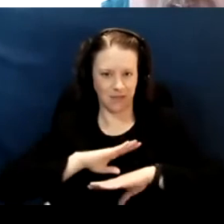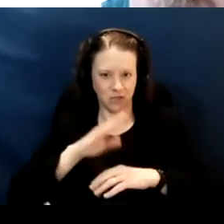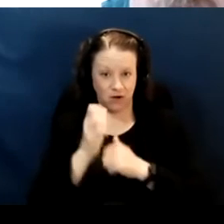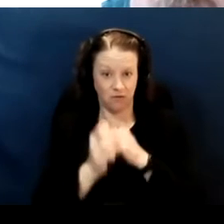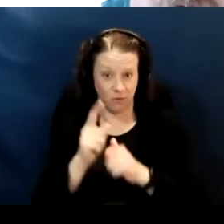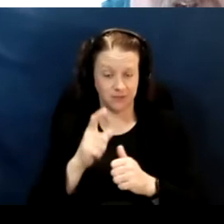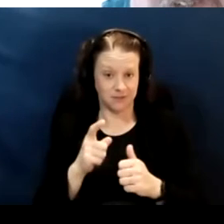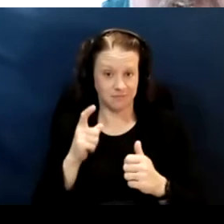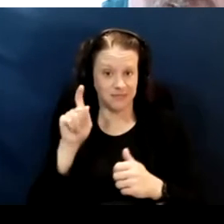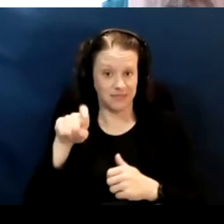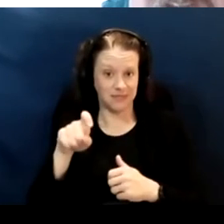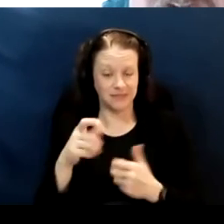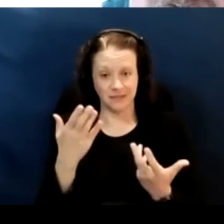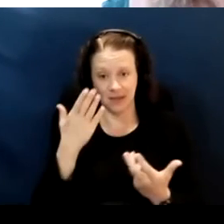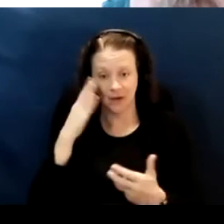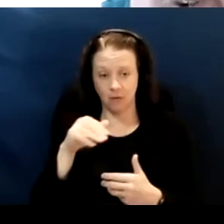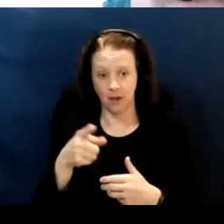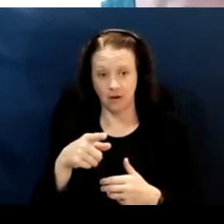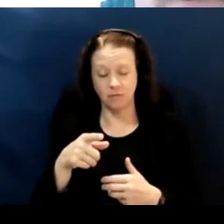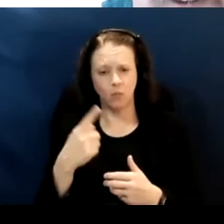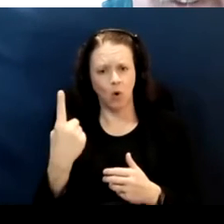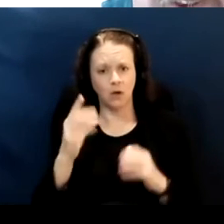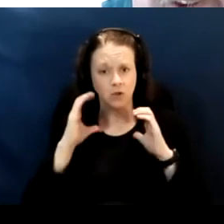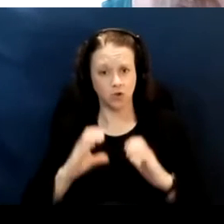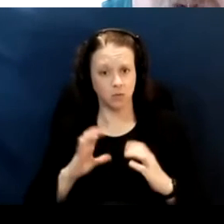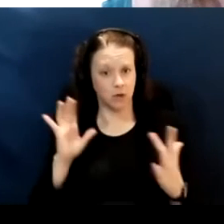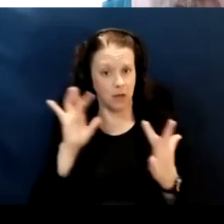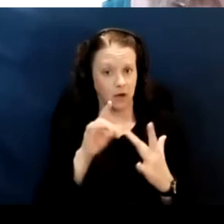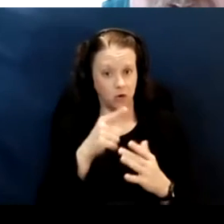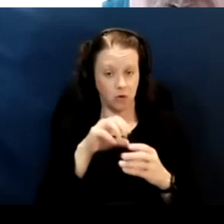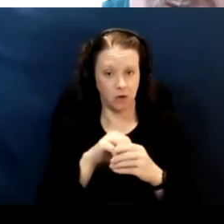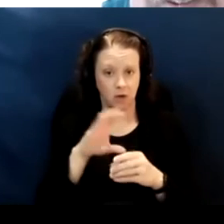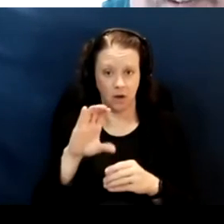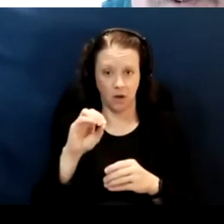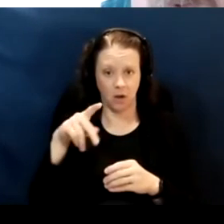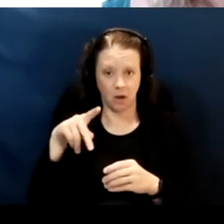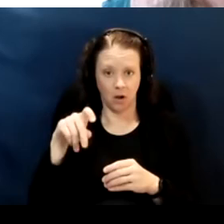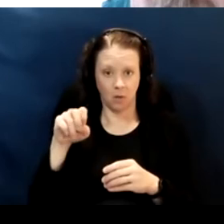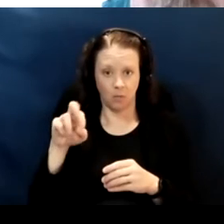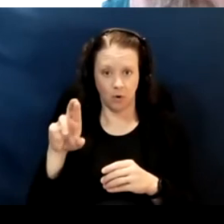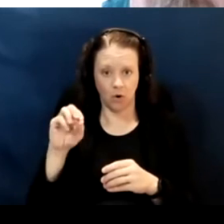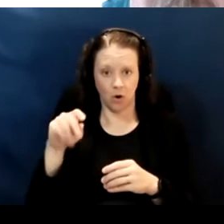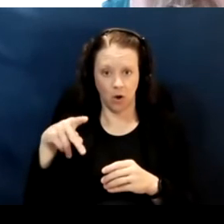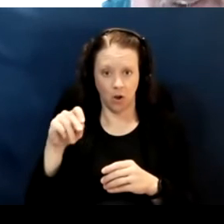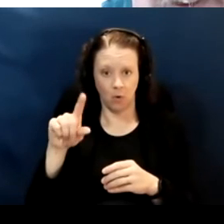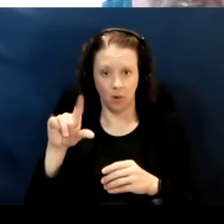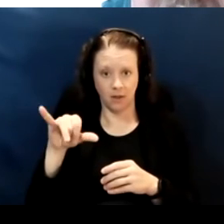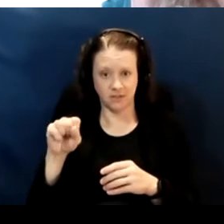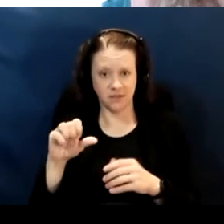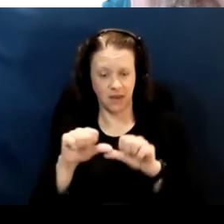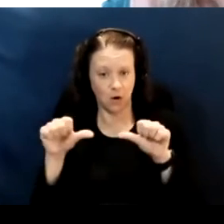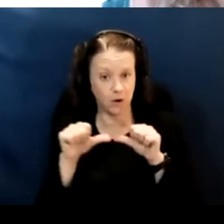I know that you were contacted by a consumer in the Copperopolis area who was seeking